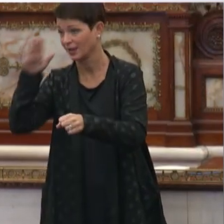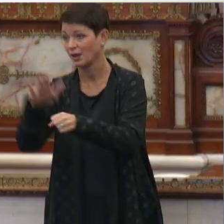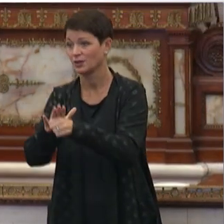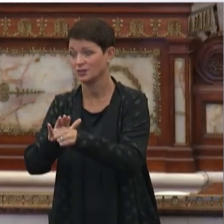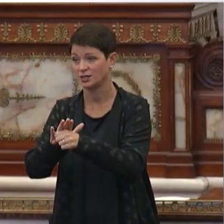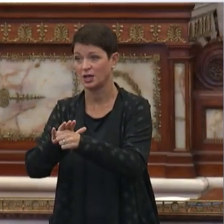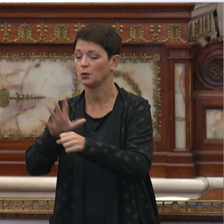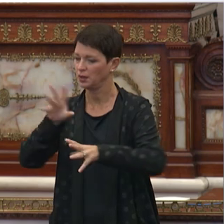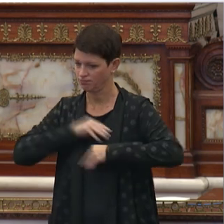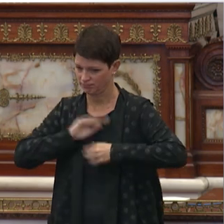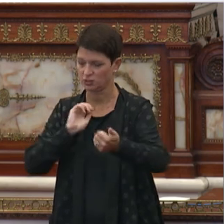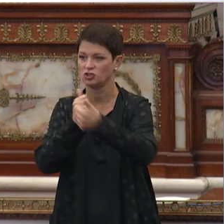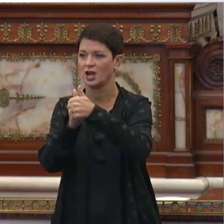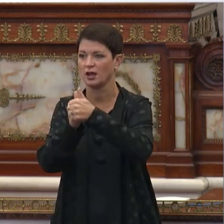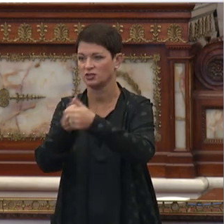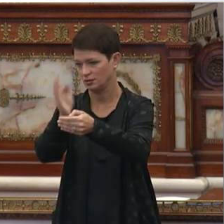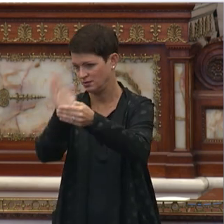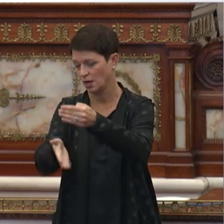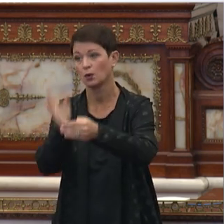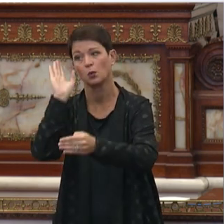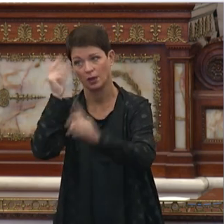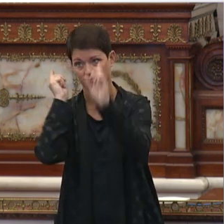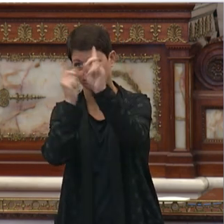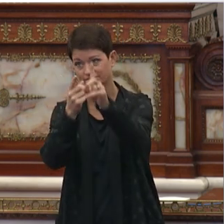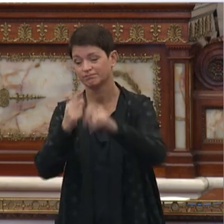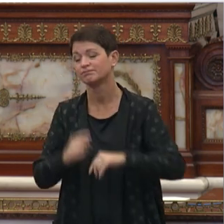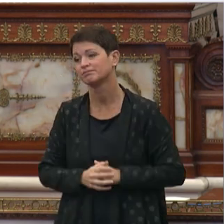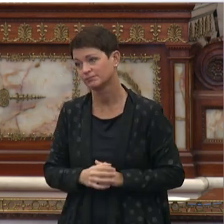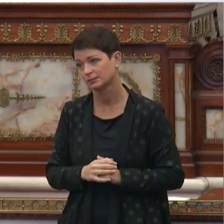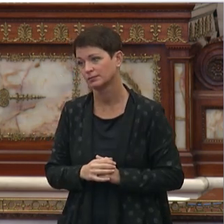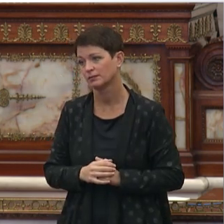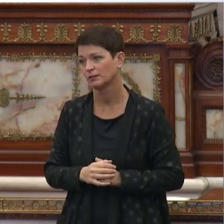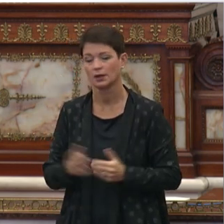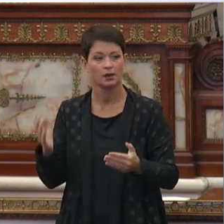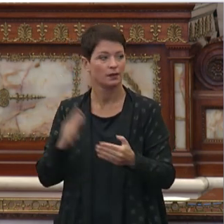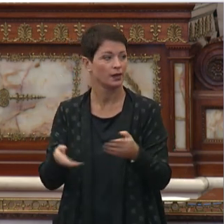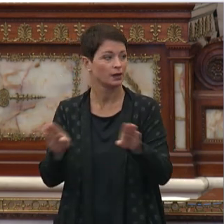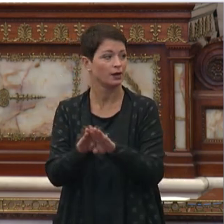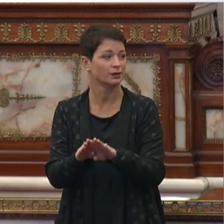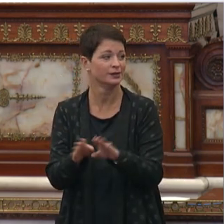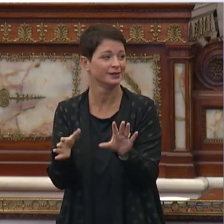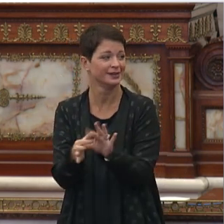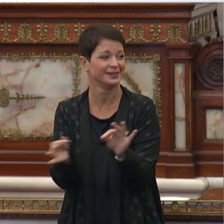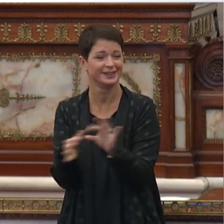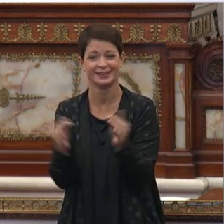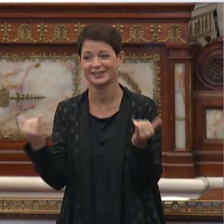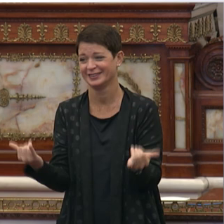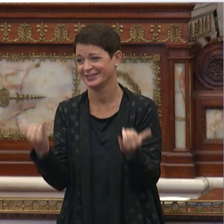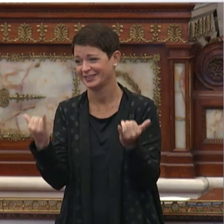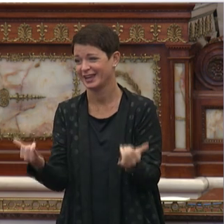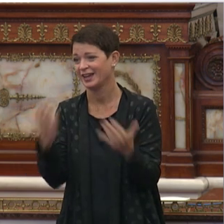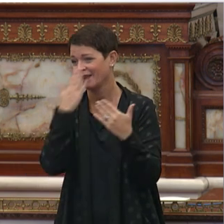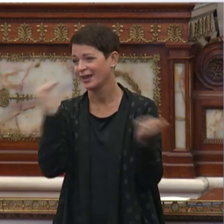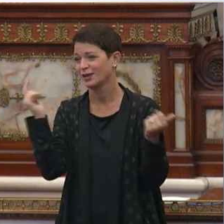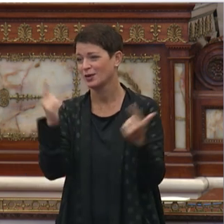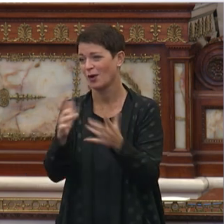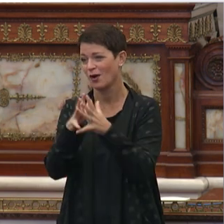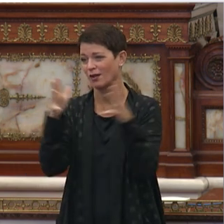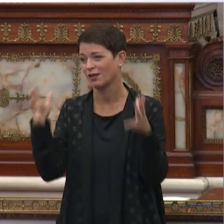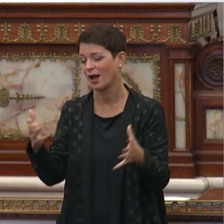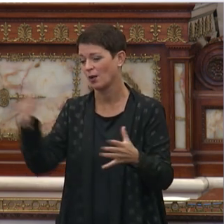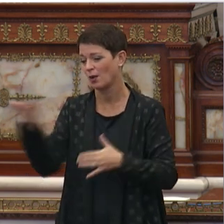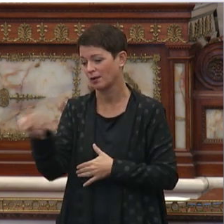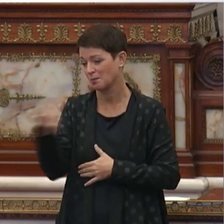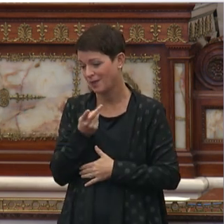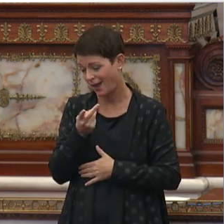up to the task, but we're going to get it done. That concludes our speeches today. I want to thank you all very much. Welcome